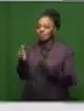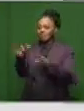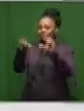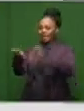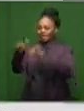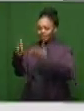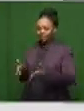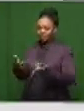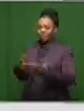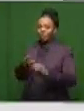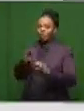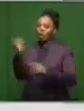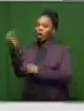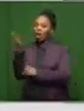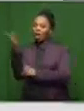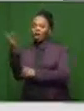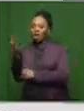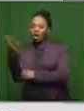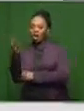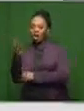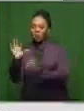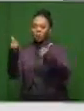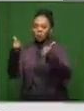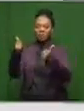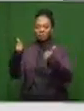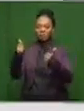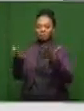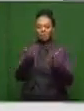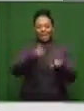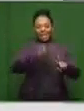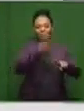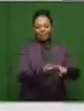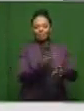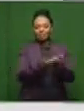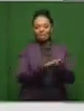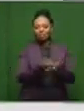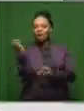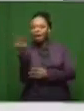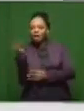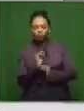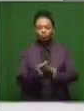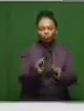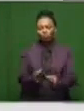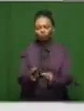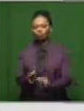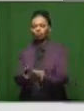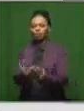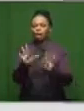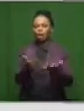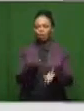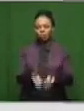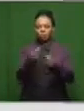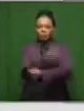better and so you need to experts you know to communicate about vaccines the importance of getting vaccines